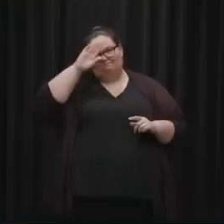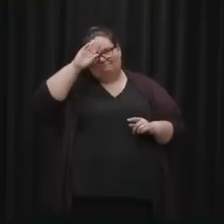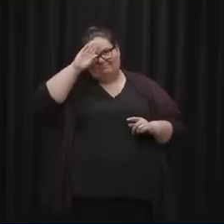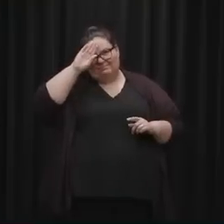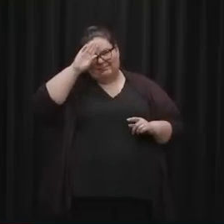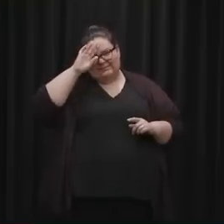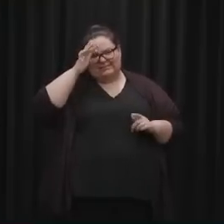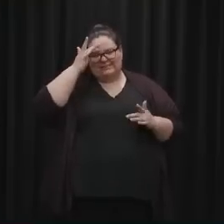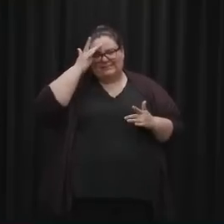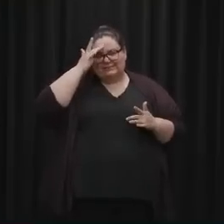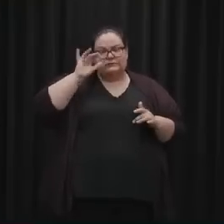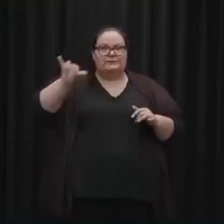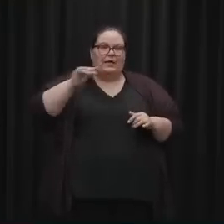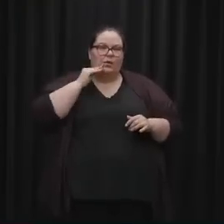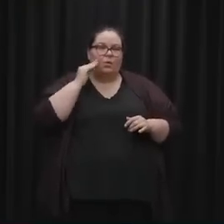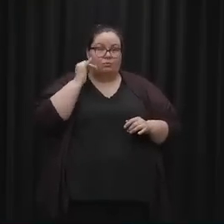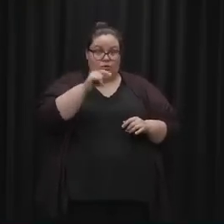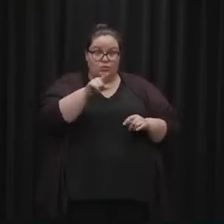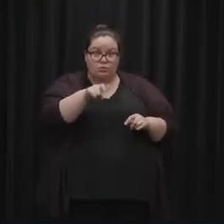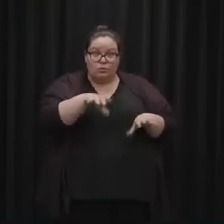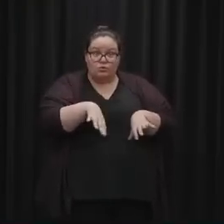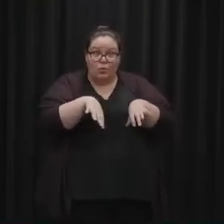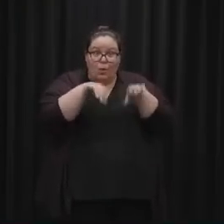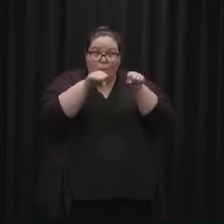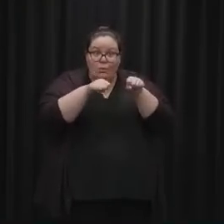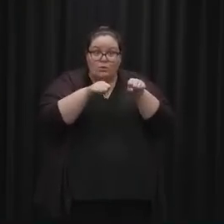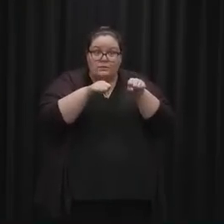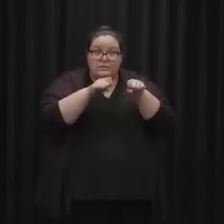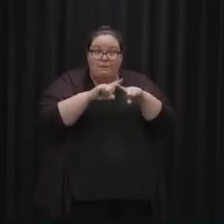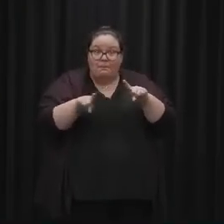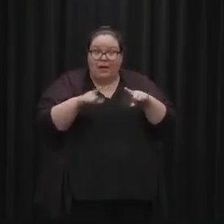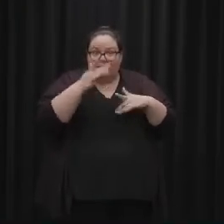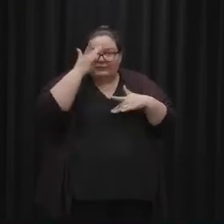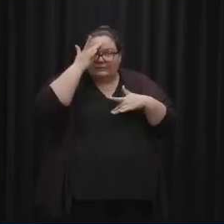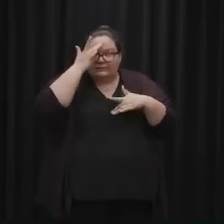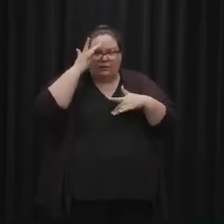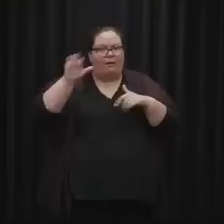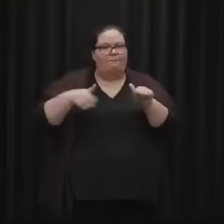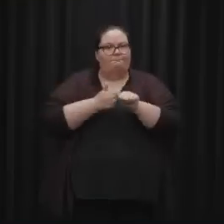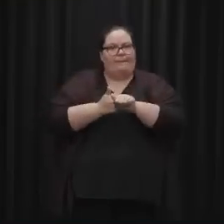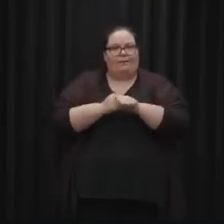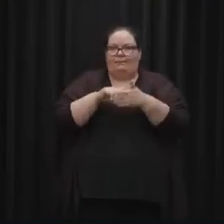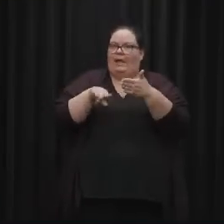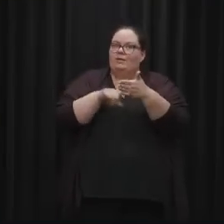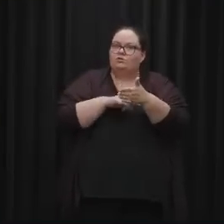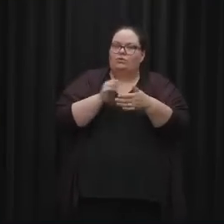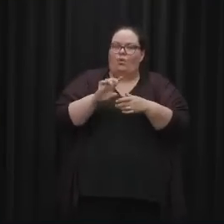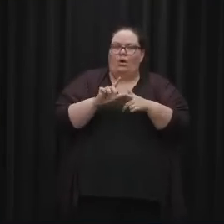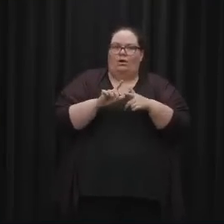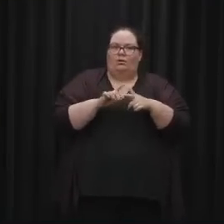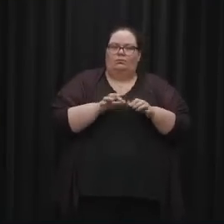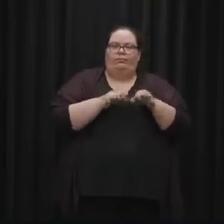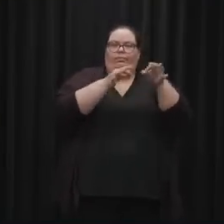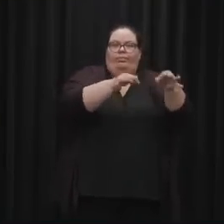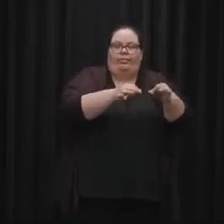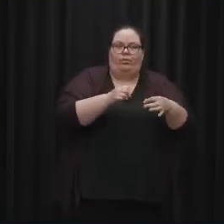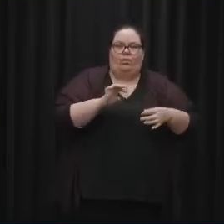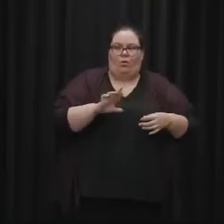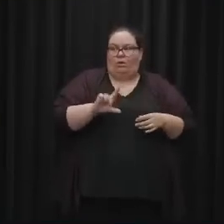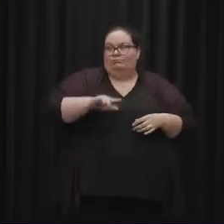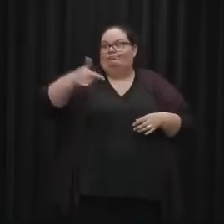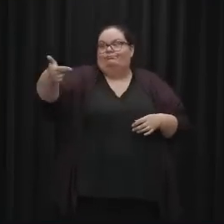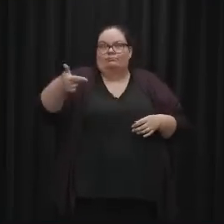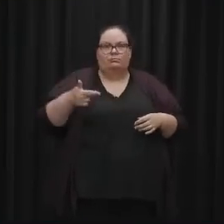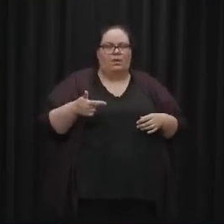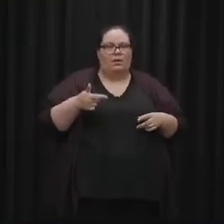you were supposed to host a Thanksgiving dinner and you start not feeling well, you have to have a backup plan for canceling or rescheduling. If you have